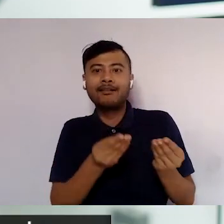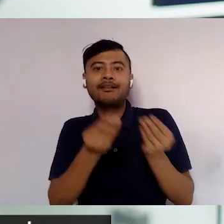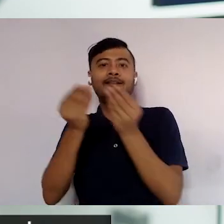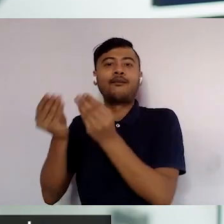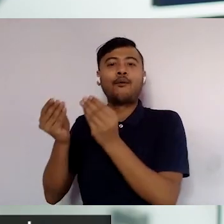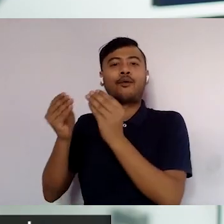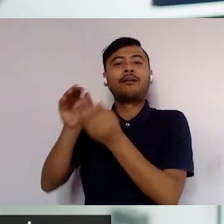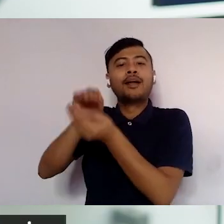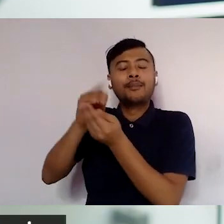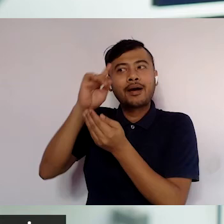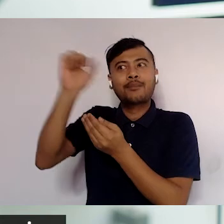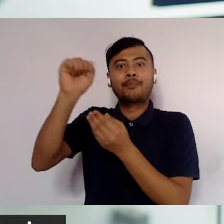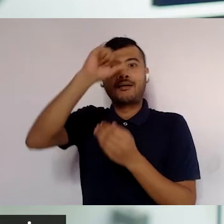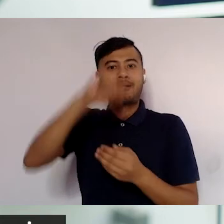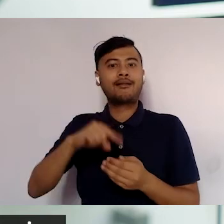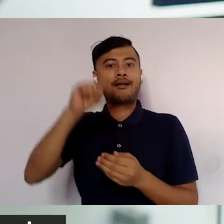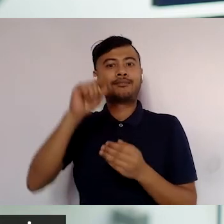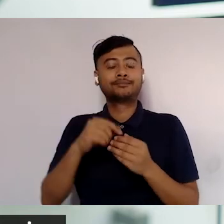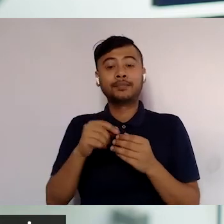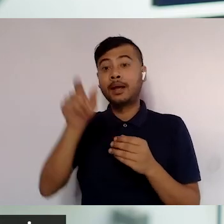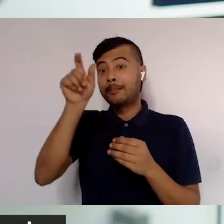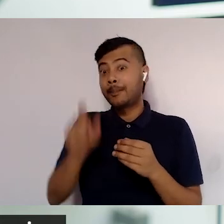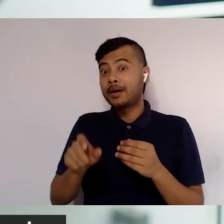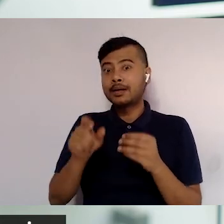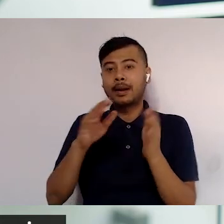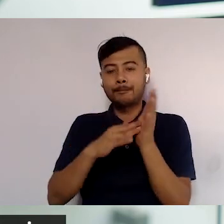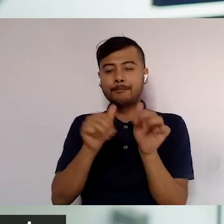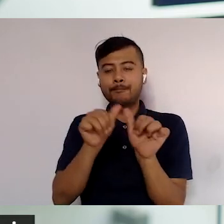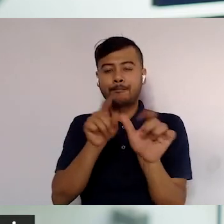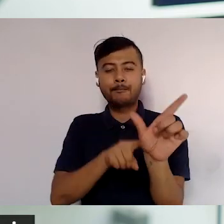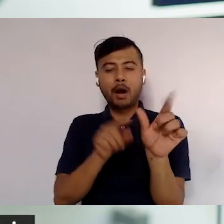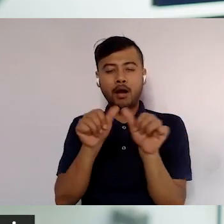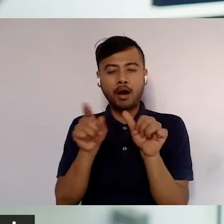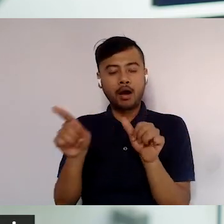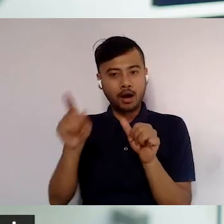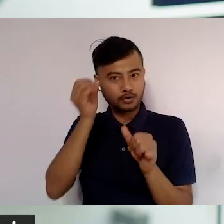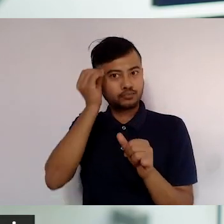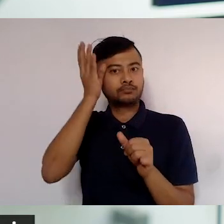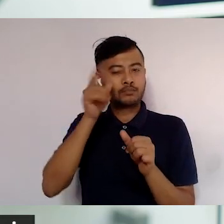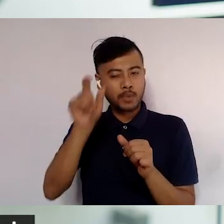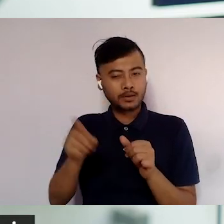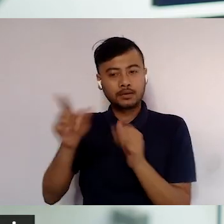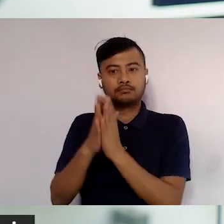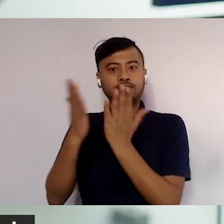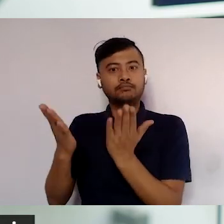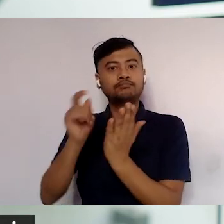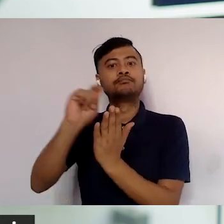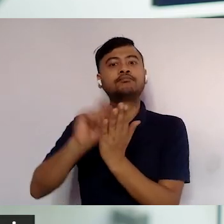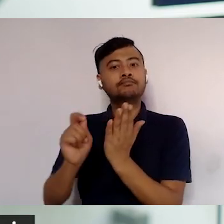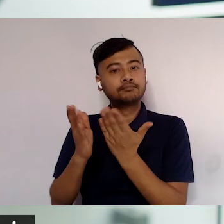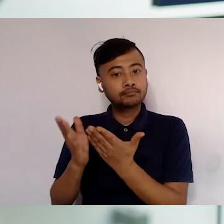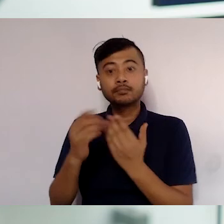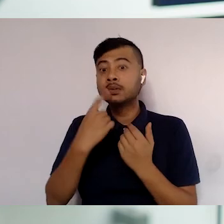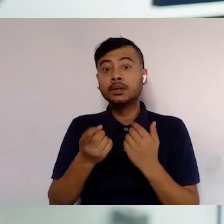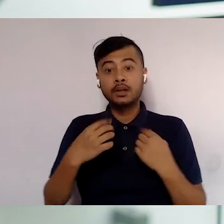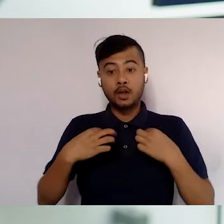care. Drawing from scholar Maya Jasanoff's Edge of Empire, we observe the materiality of the textile souvenir